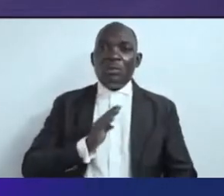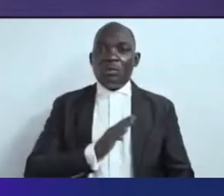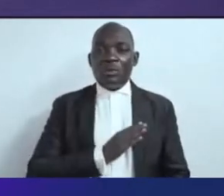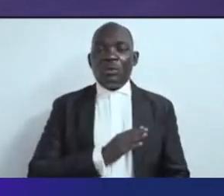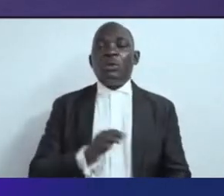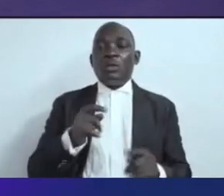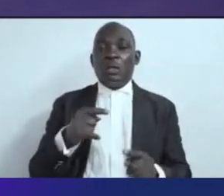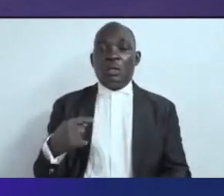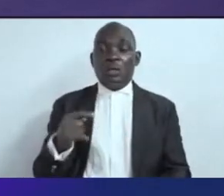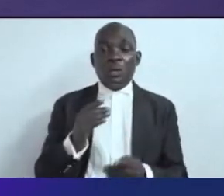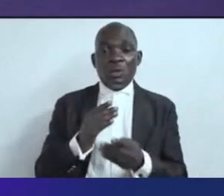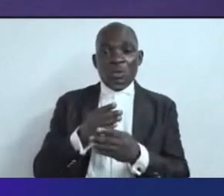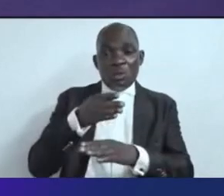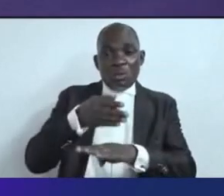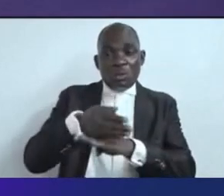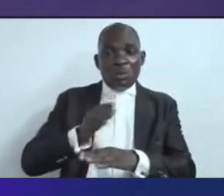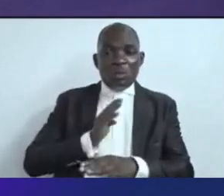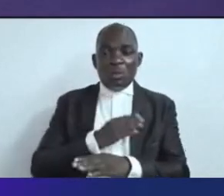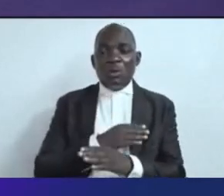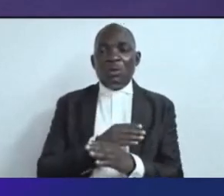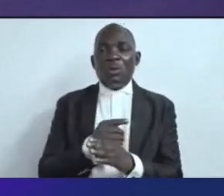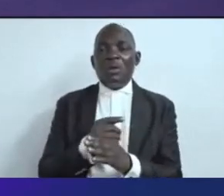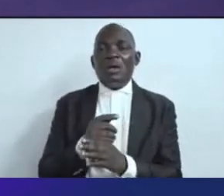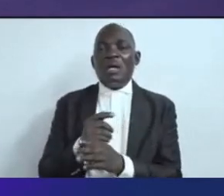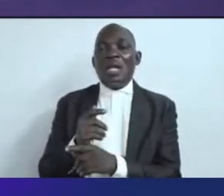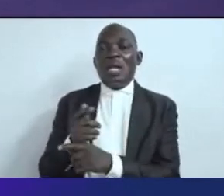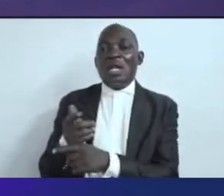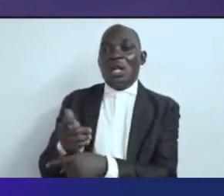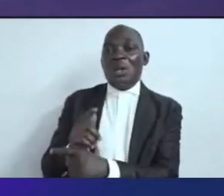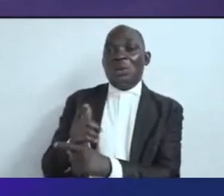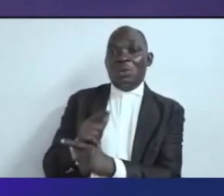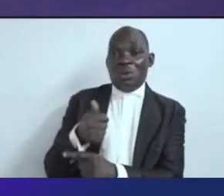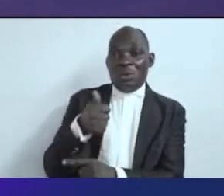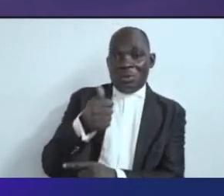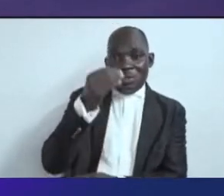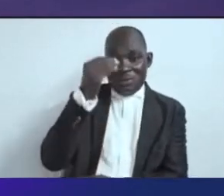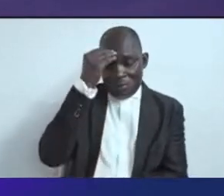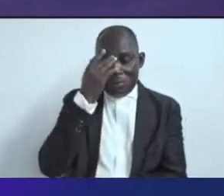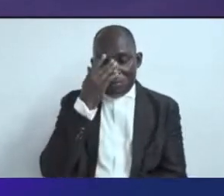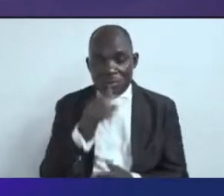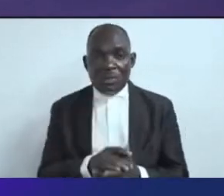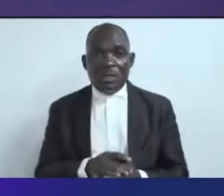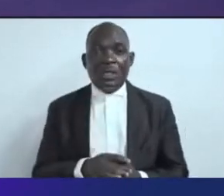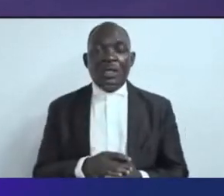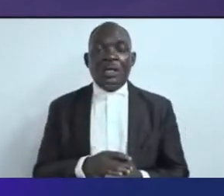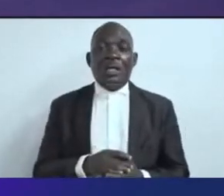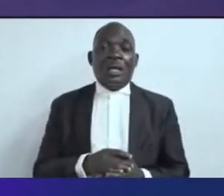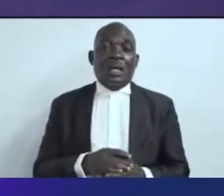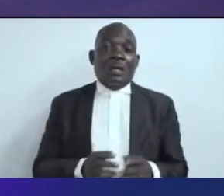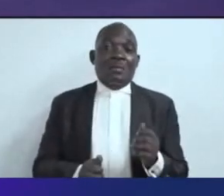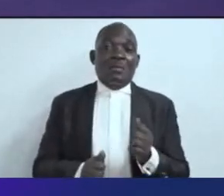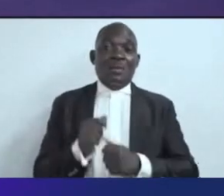The Cocoa Board syndicated loan, as you know, normally